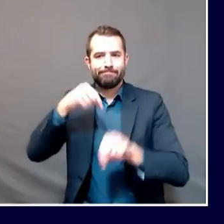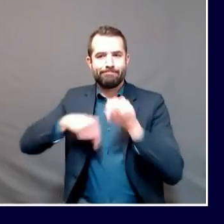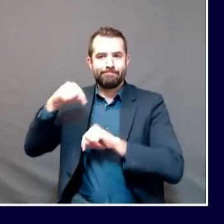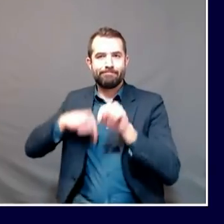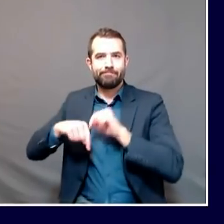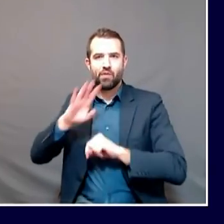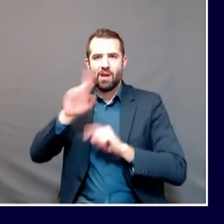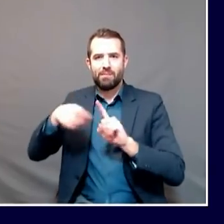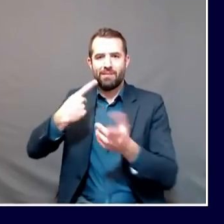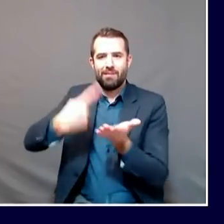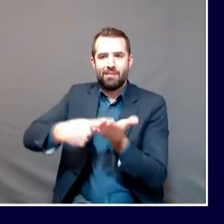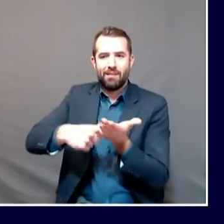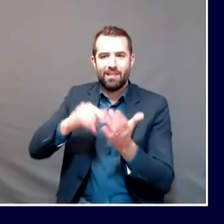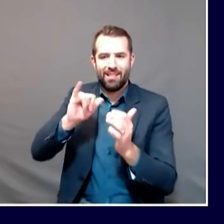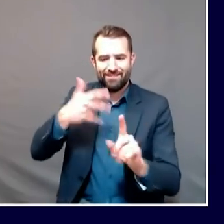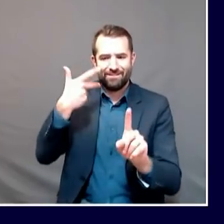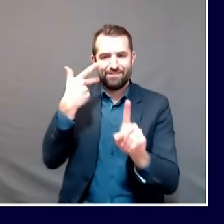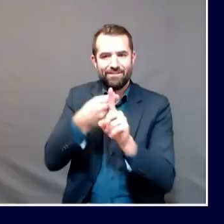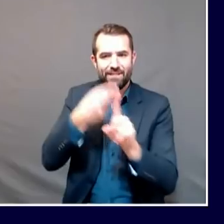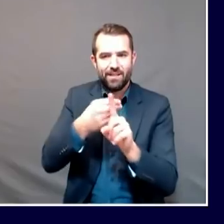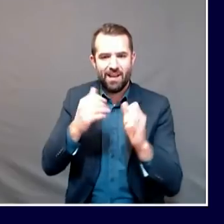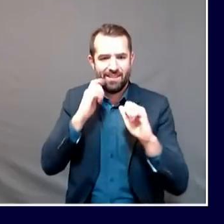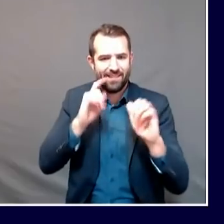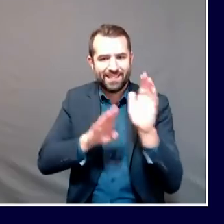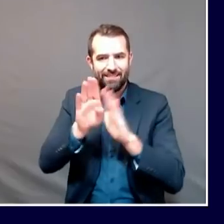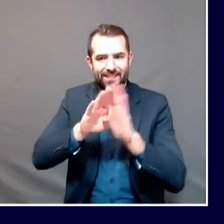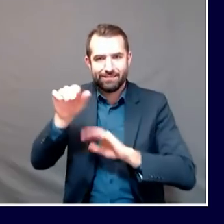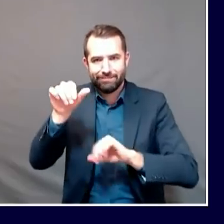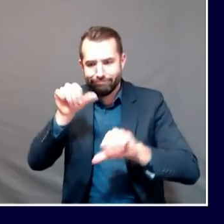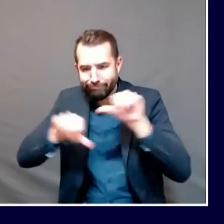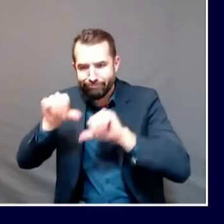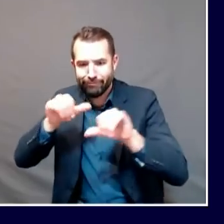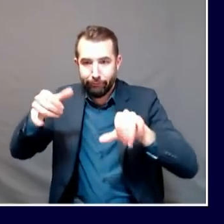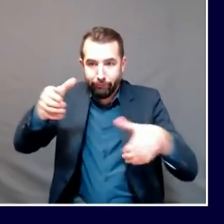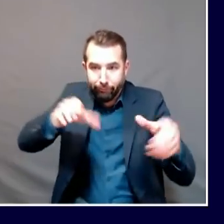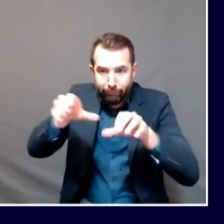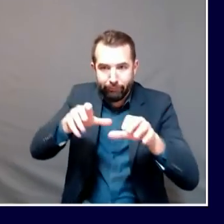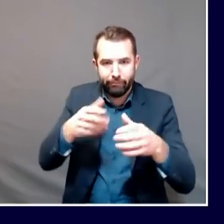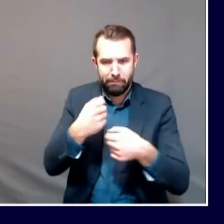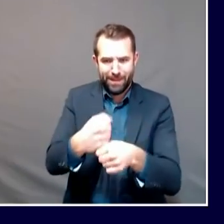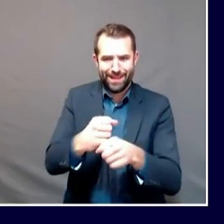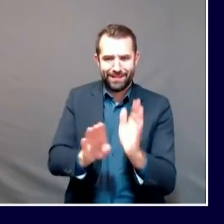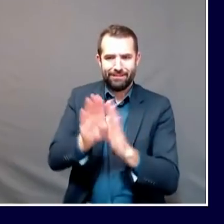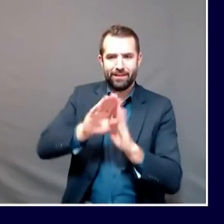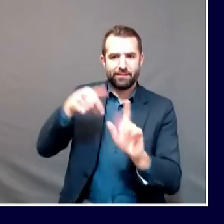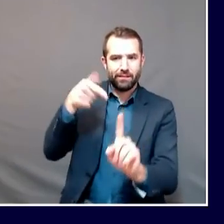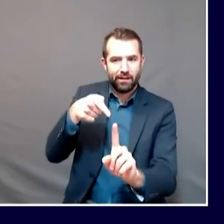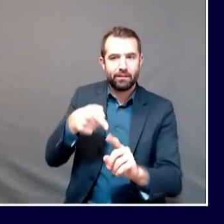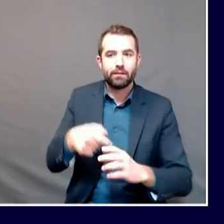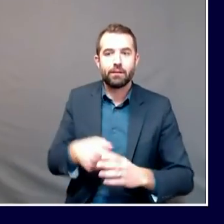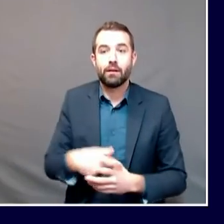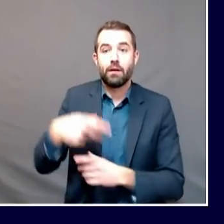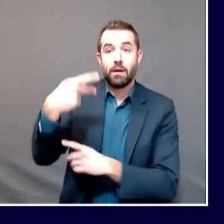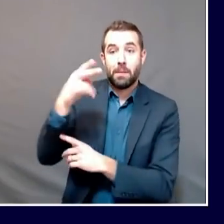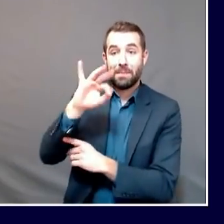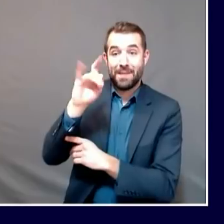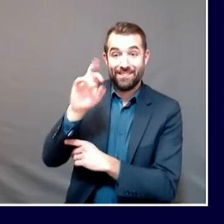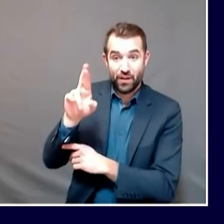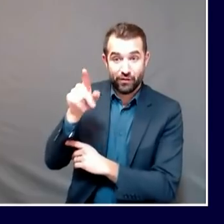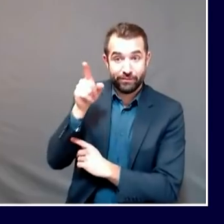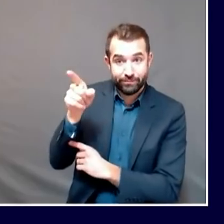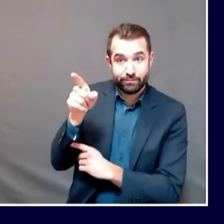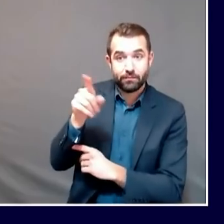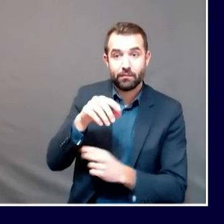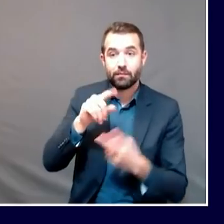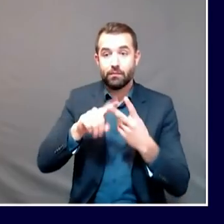Moderna's applications to the US FDA both included 2 months of follow-up safety data from